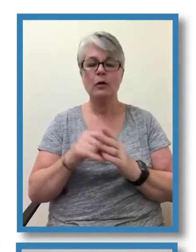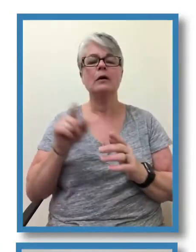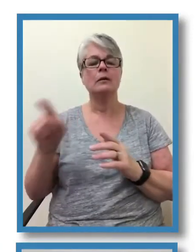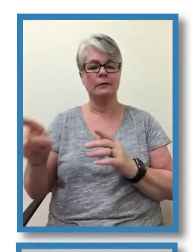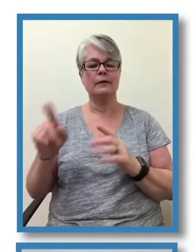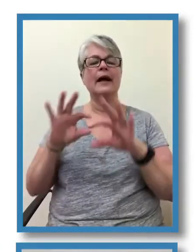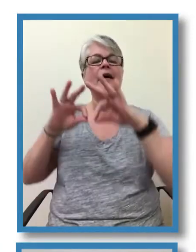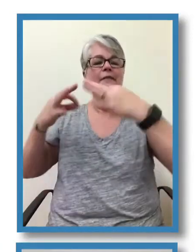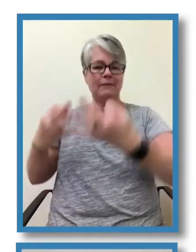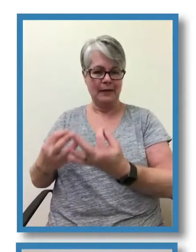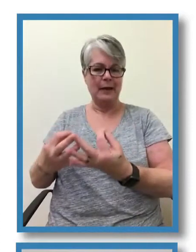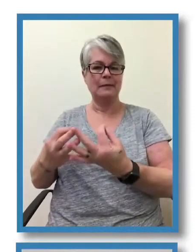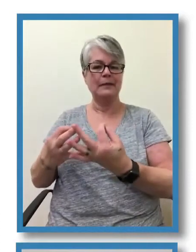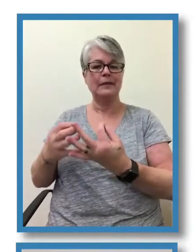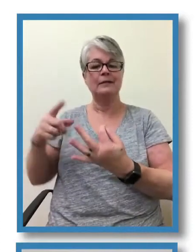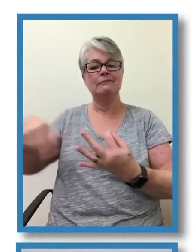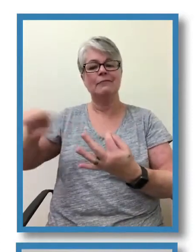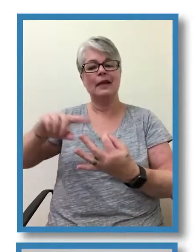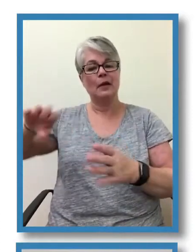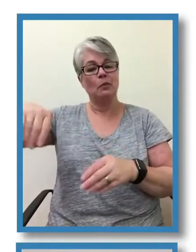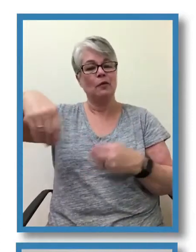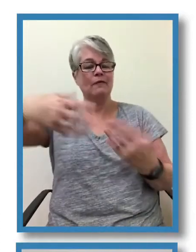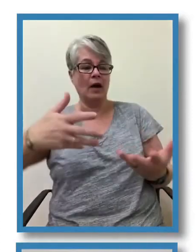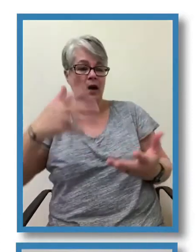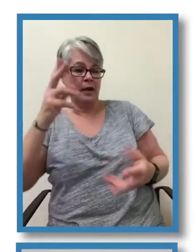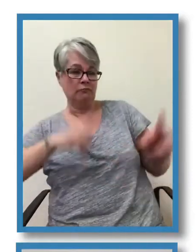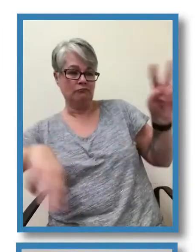the specialists that you're seeing.